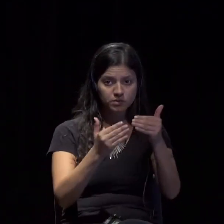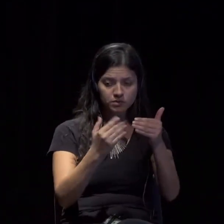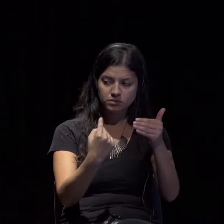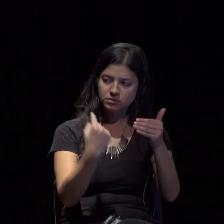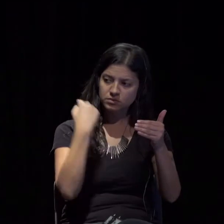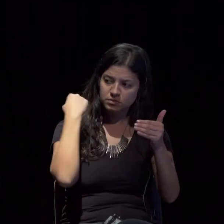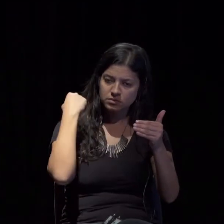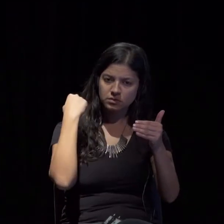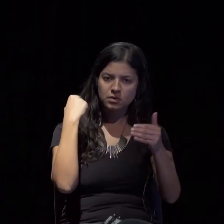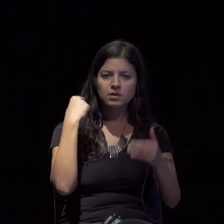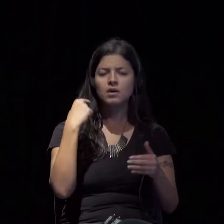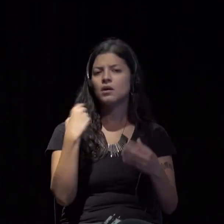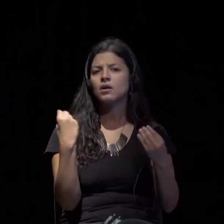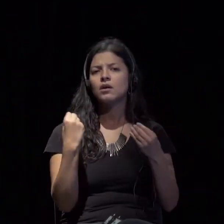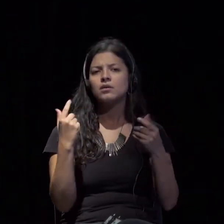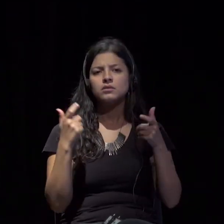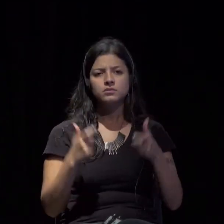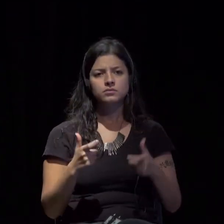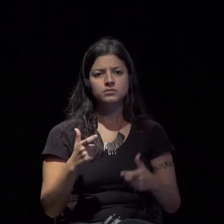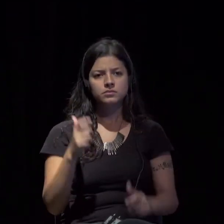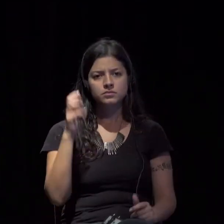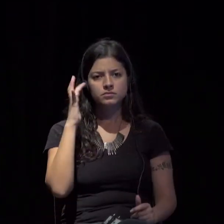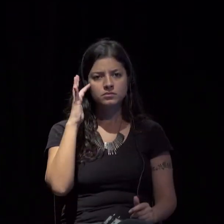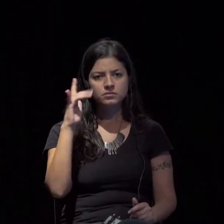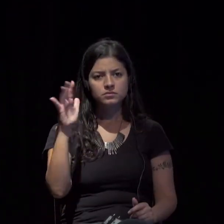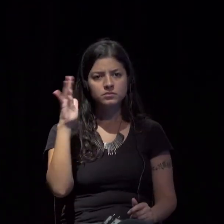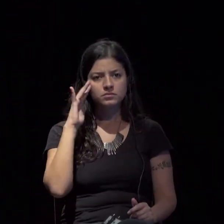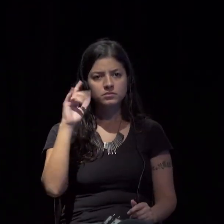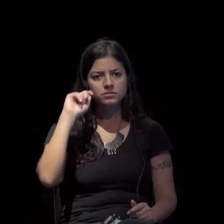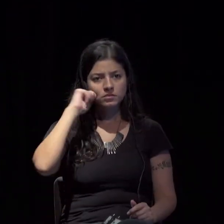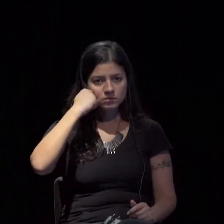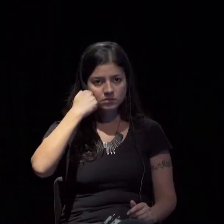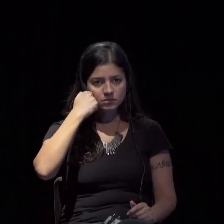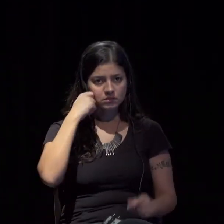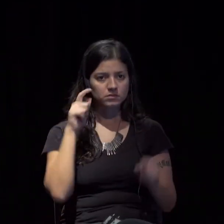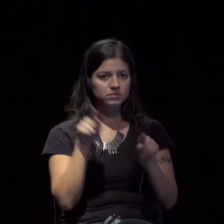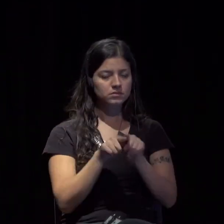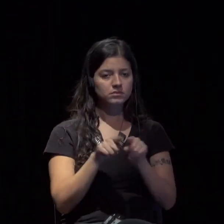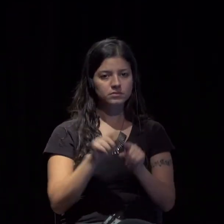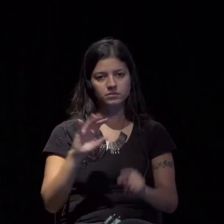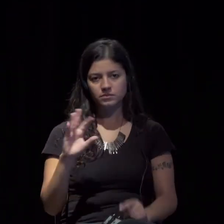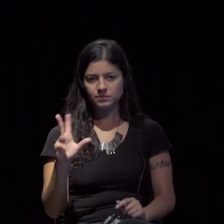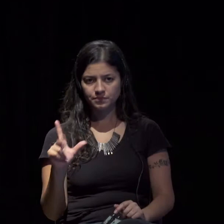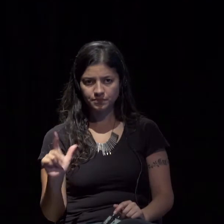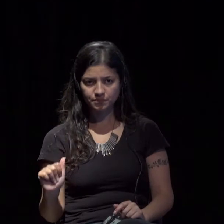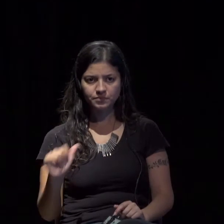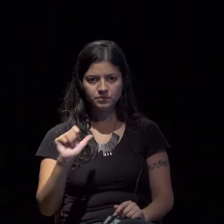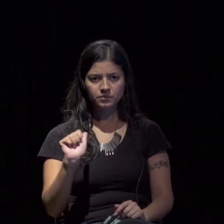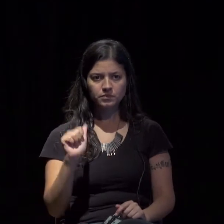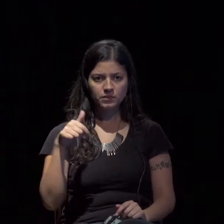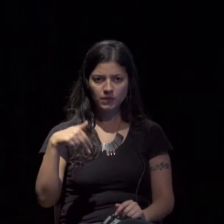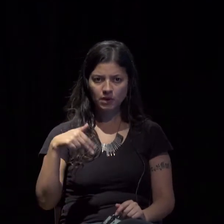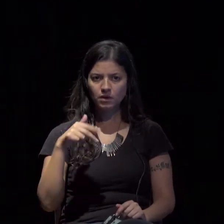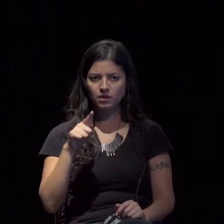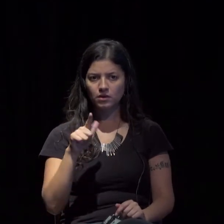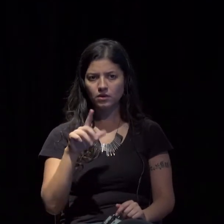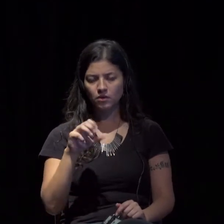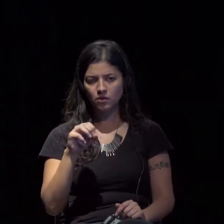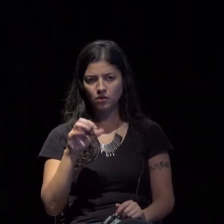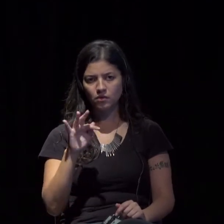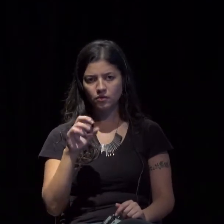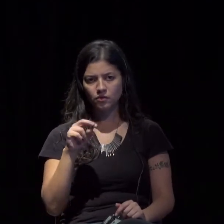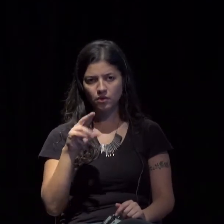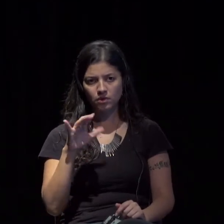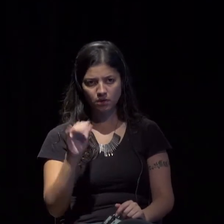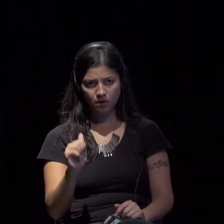in Anglophone Africa, in African personality. Both were essential arguments for a modernity and modernism